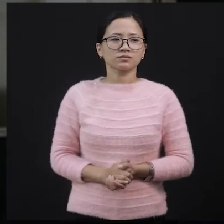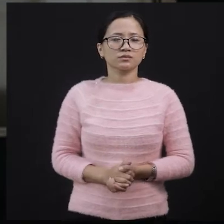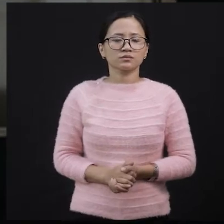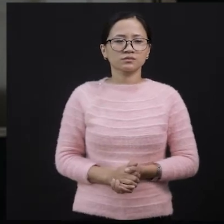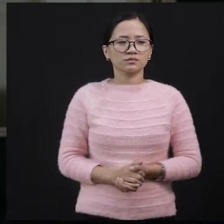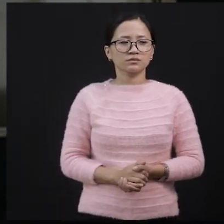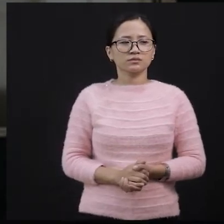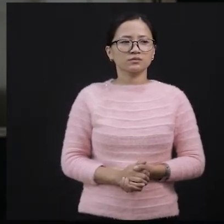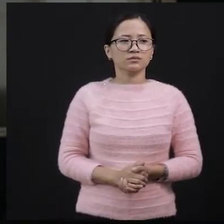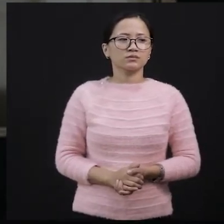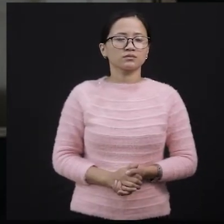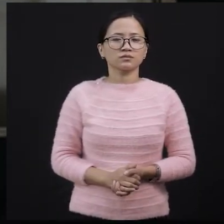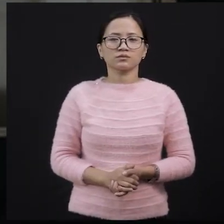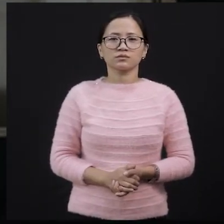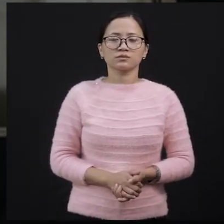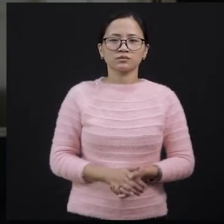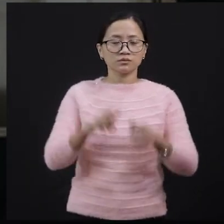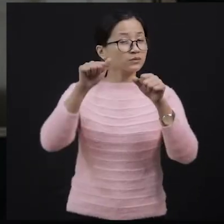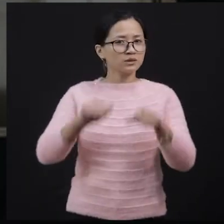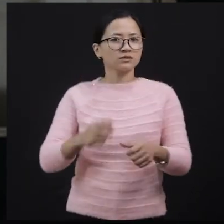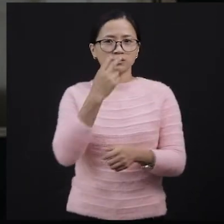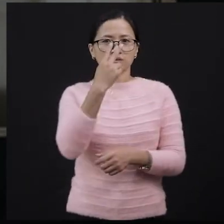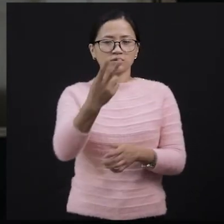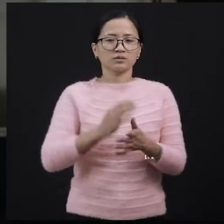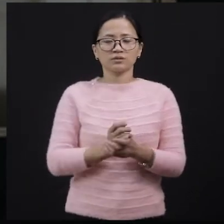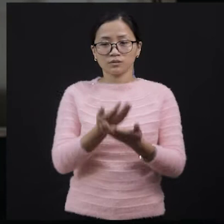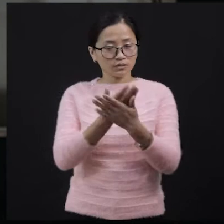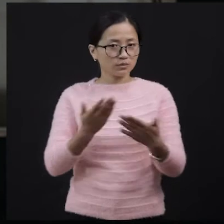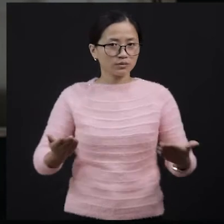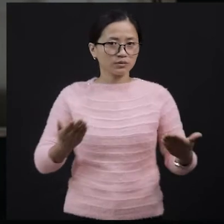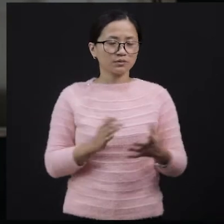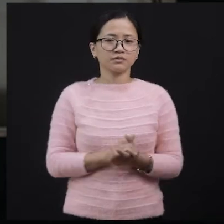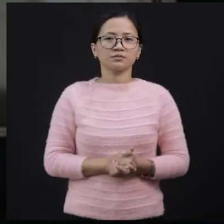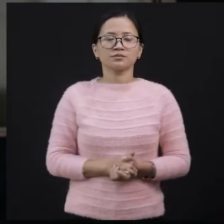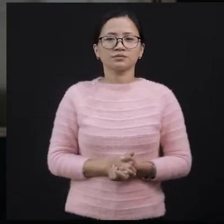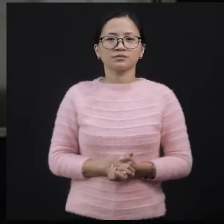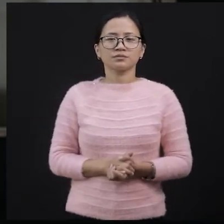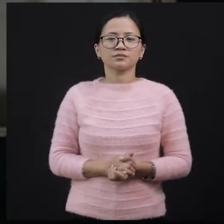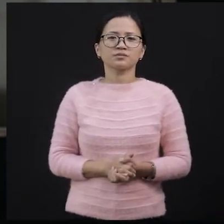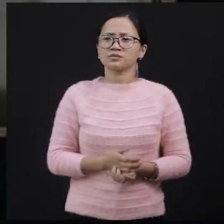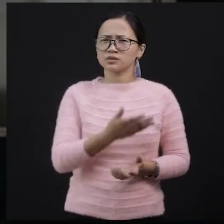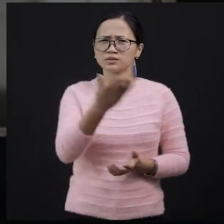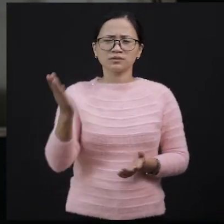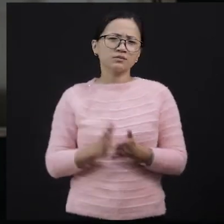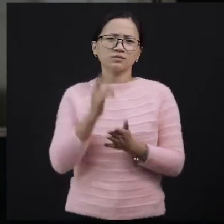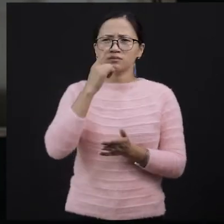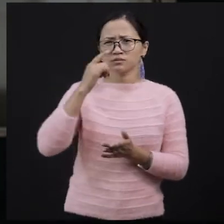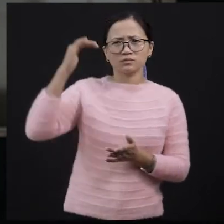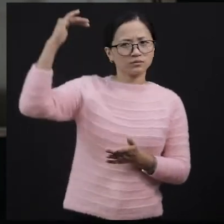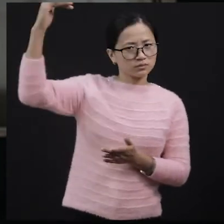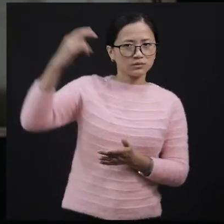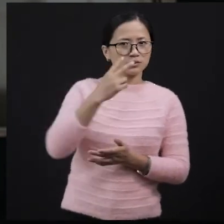Now, you are able to see them, right? Yes. We know there is a lady here.